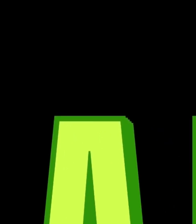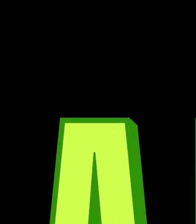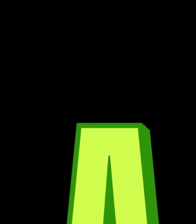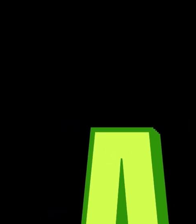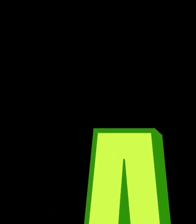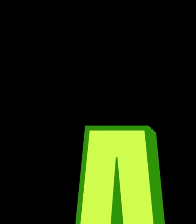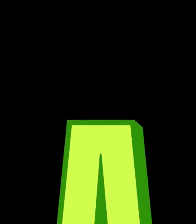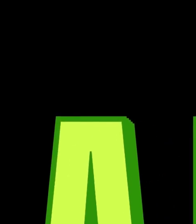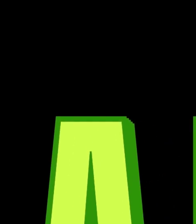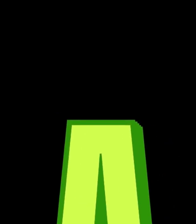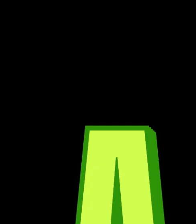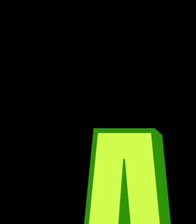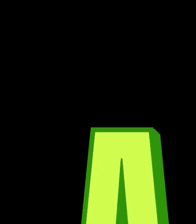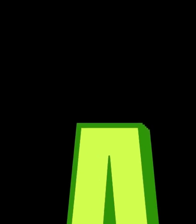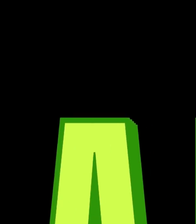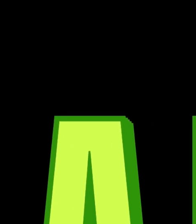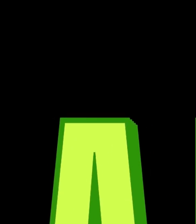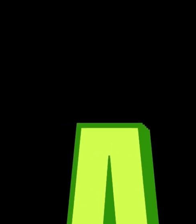I, O, U.